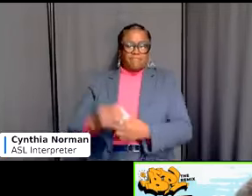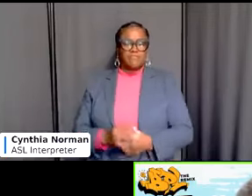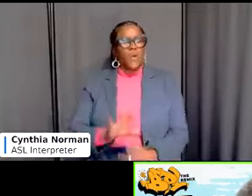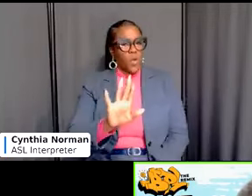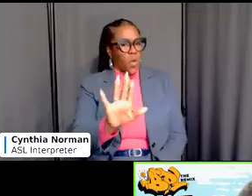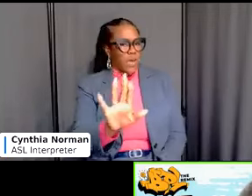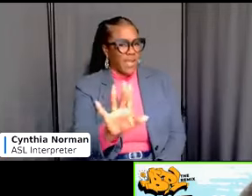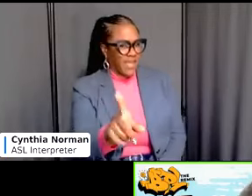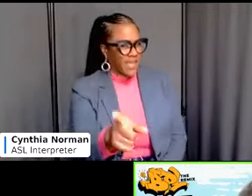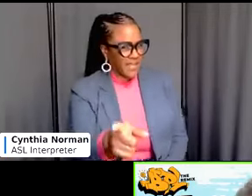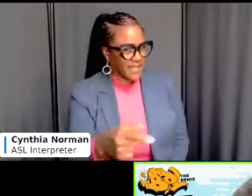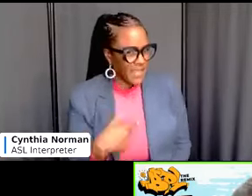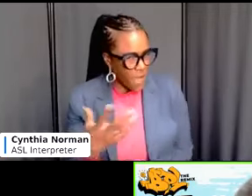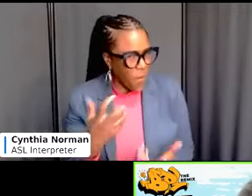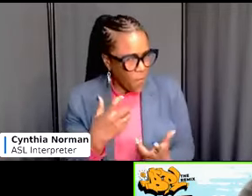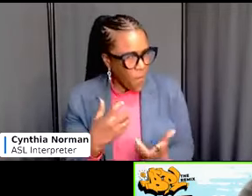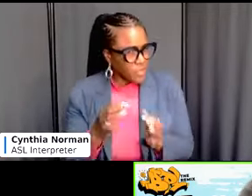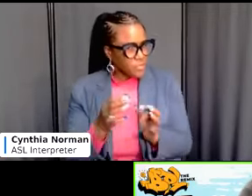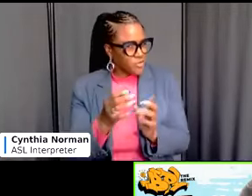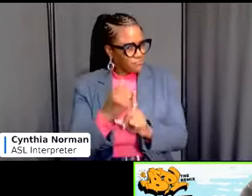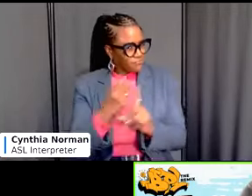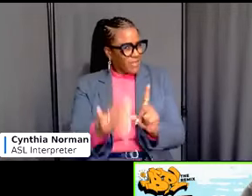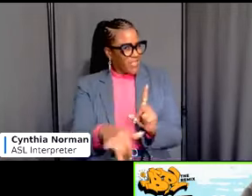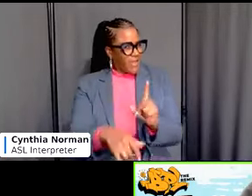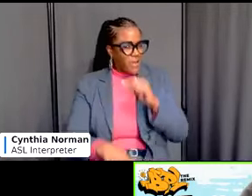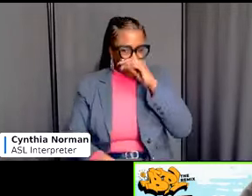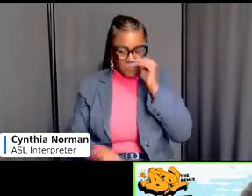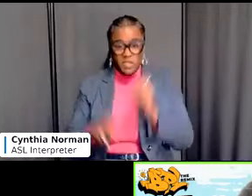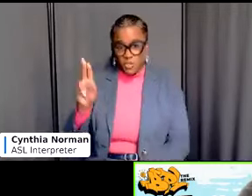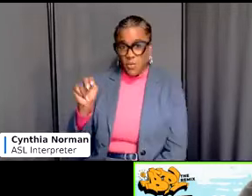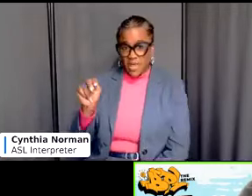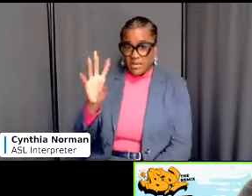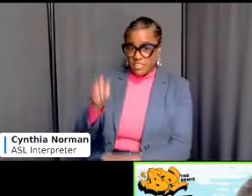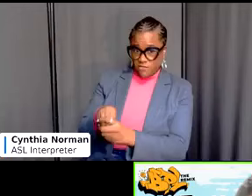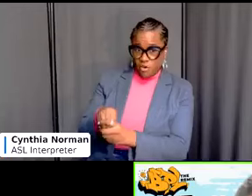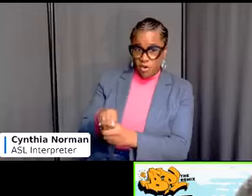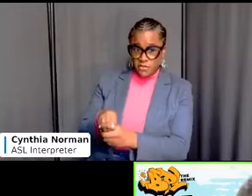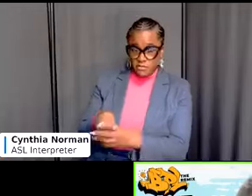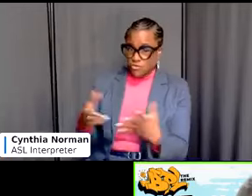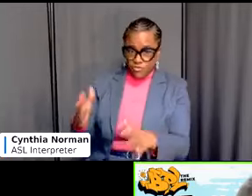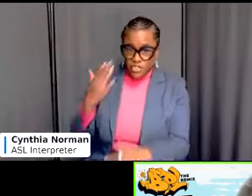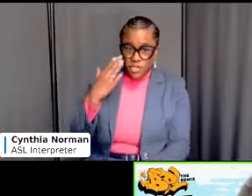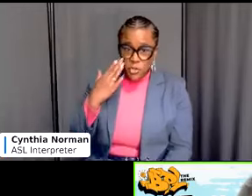that thread, because the UN has been involved. As you know,